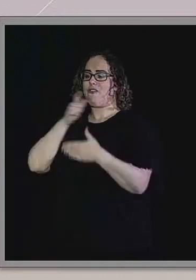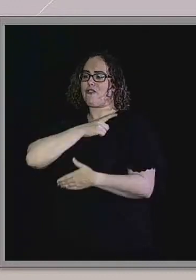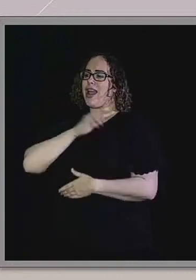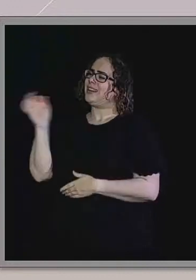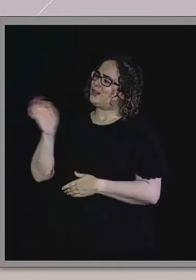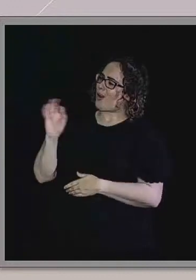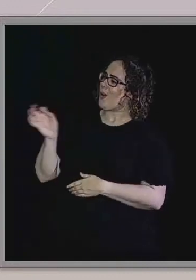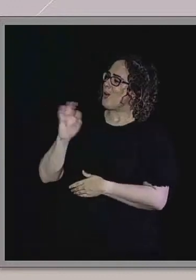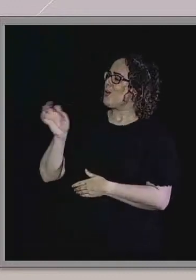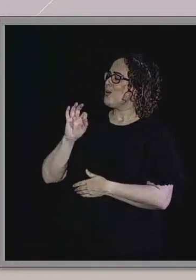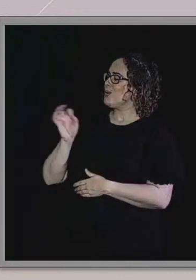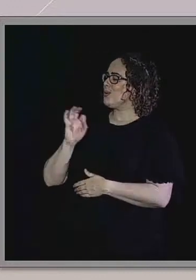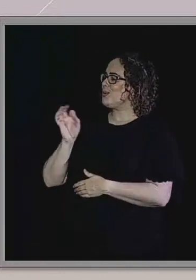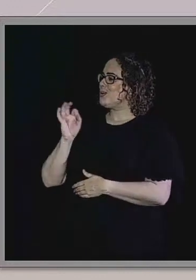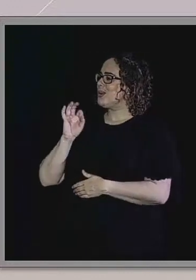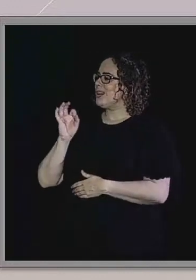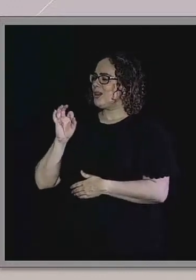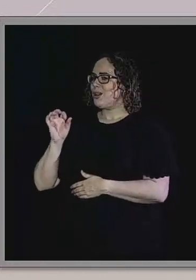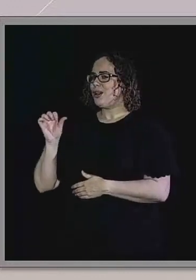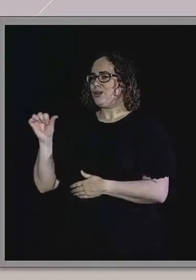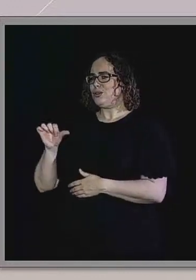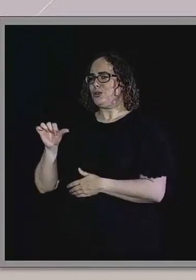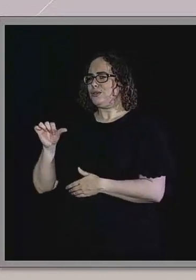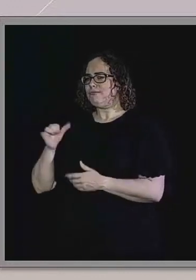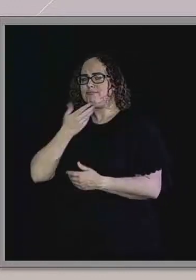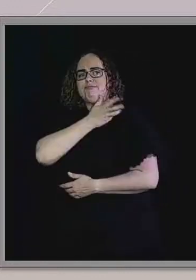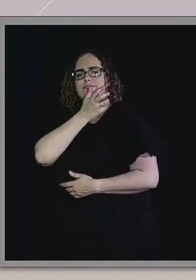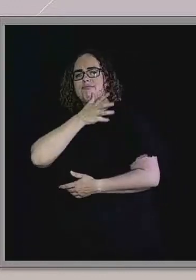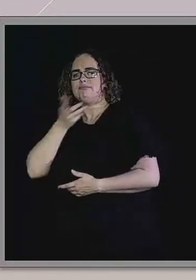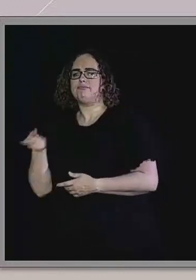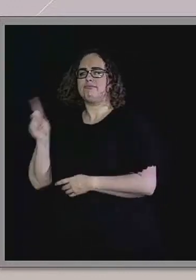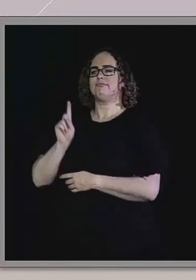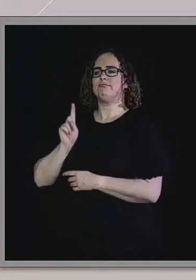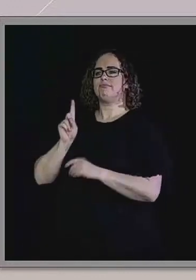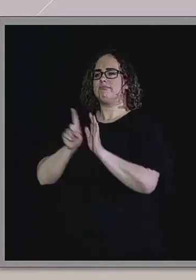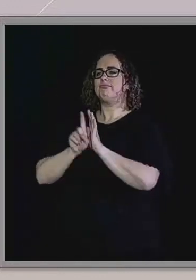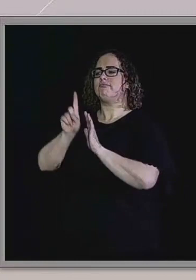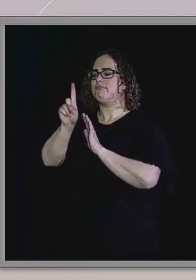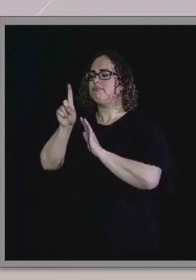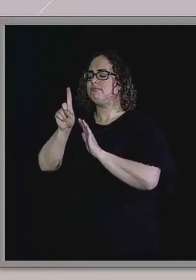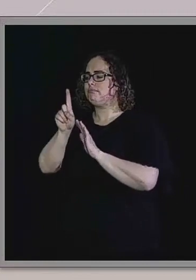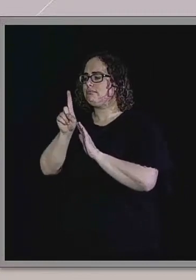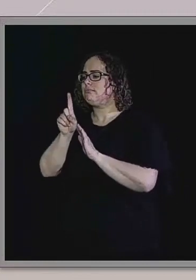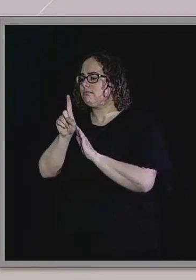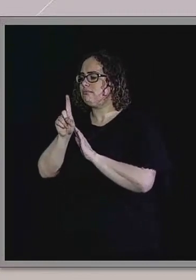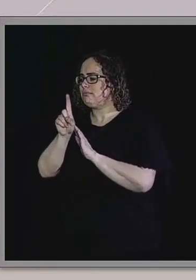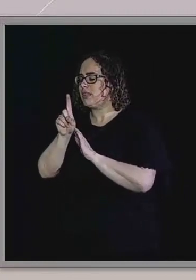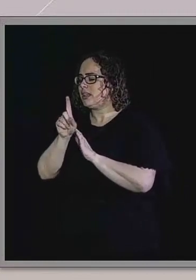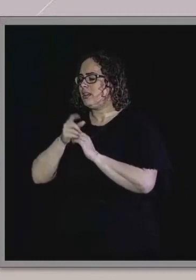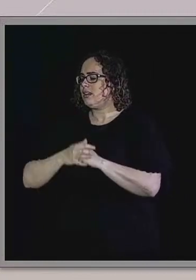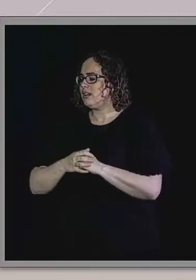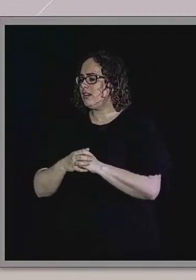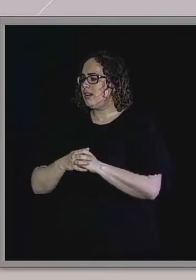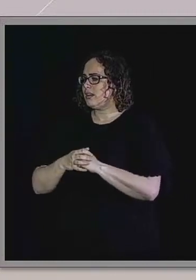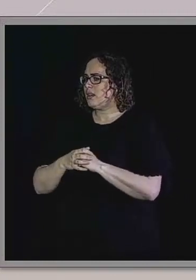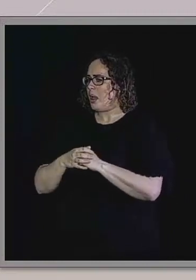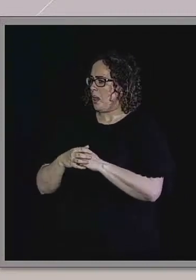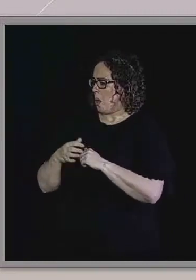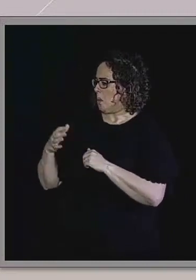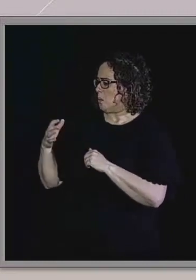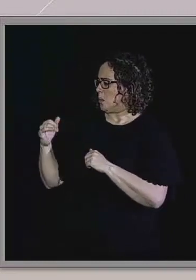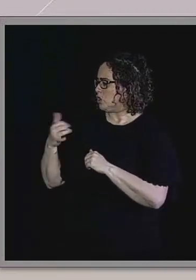on any platform or any stage and give an honest opinion to what we believe, as long as it's respectful, as long as it's